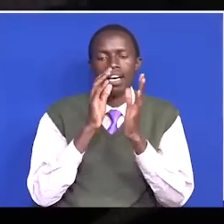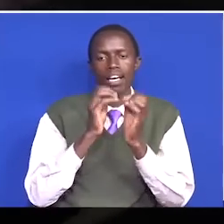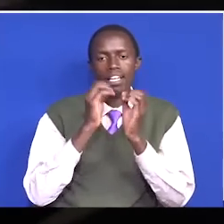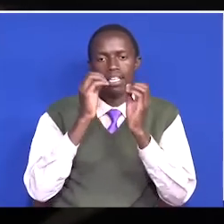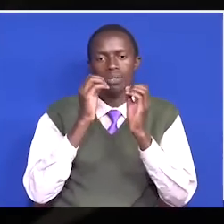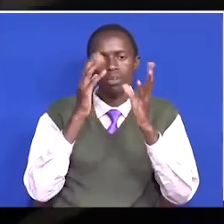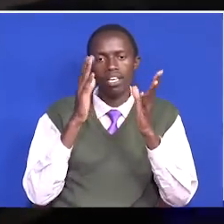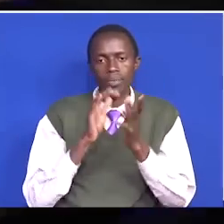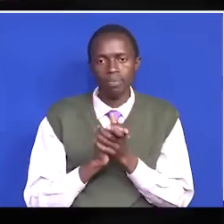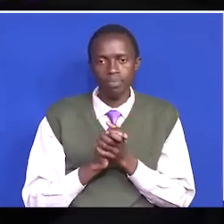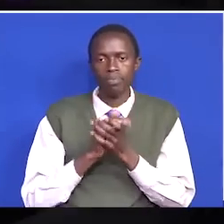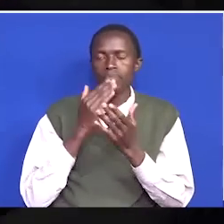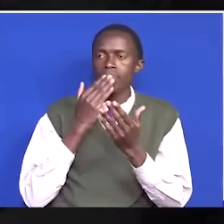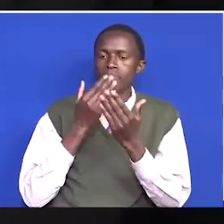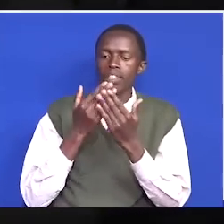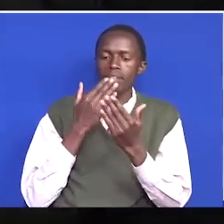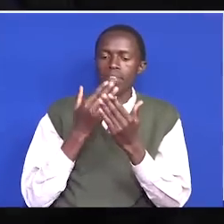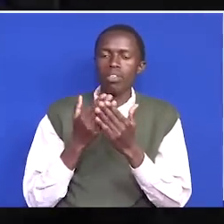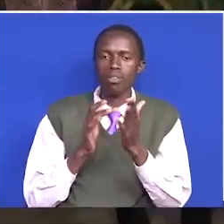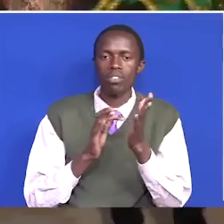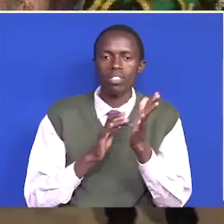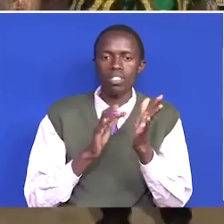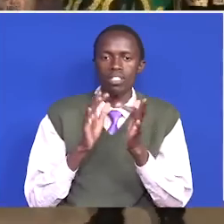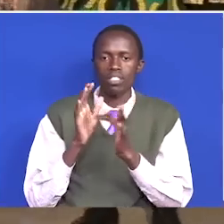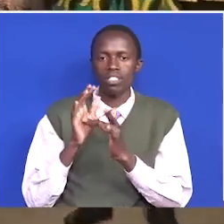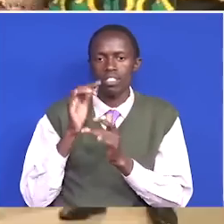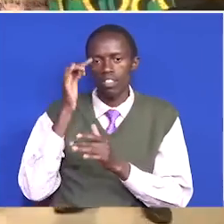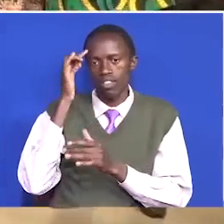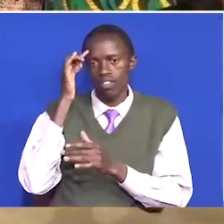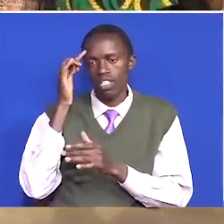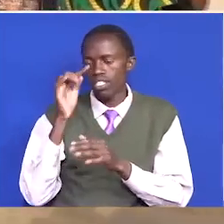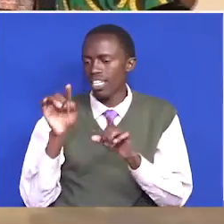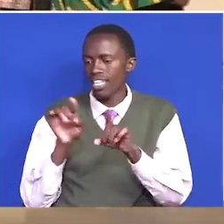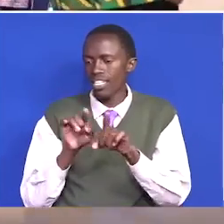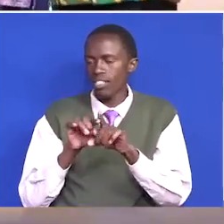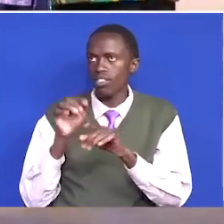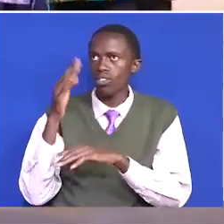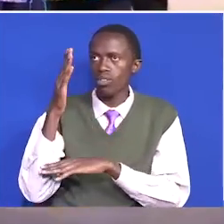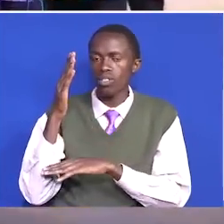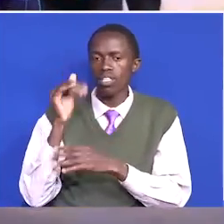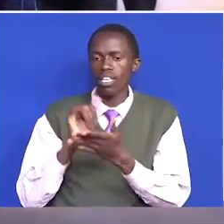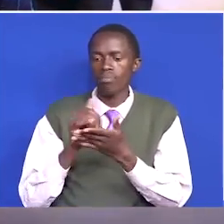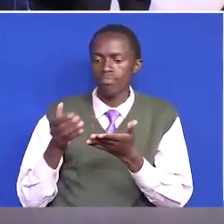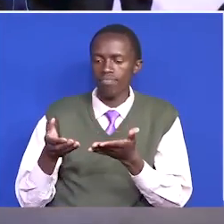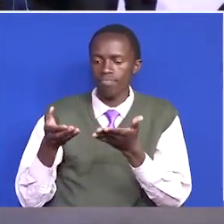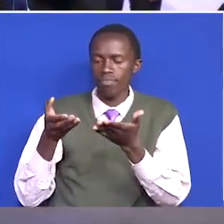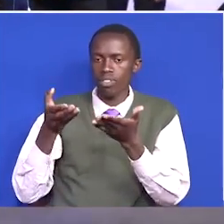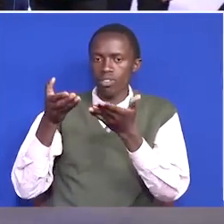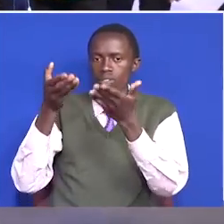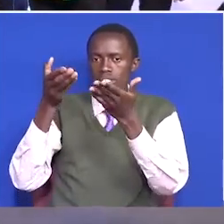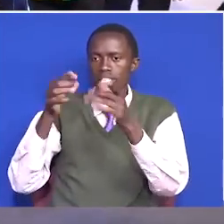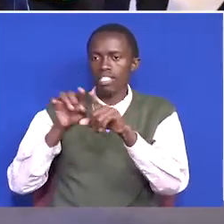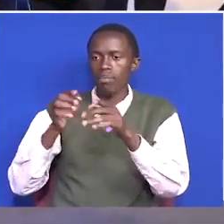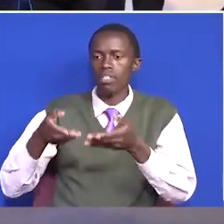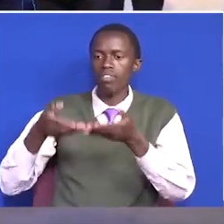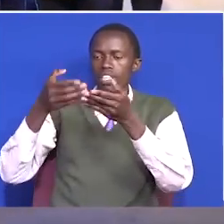Hallelujah. Thank you, Jesus. For there is none like you. Be thou exalted. Be thou